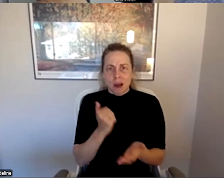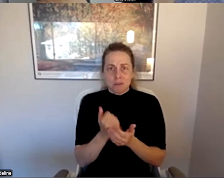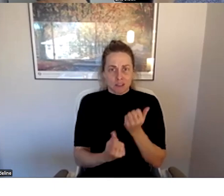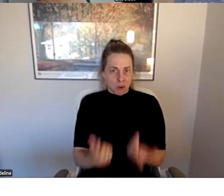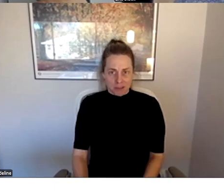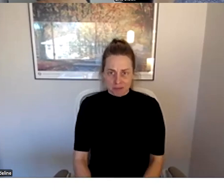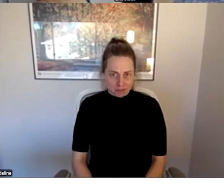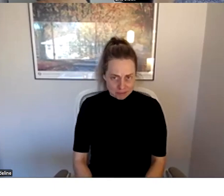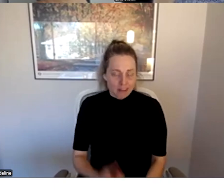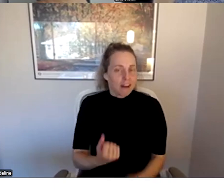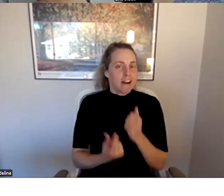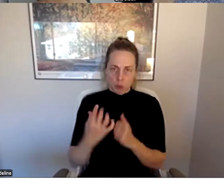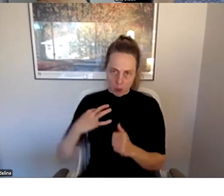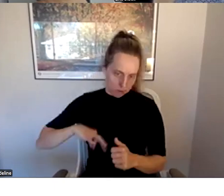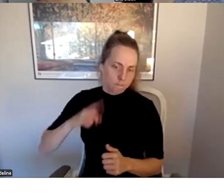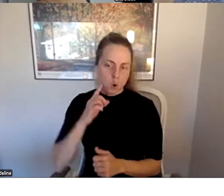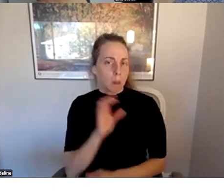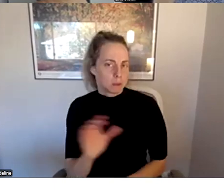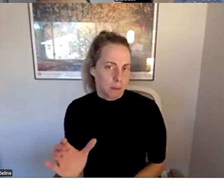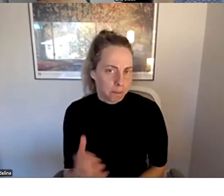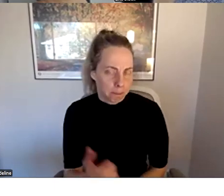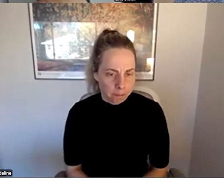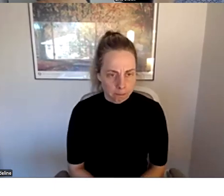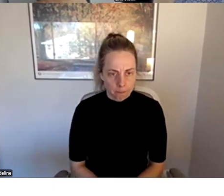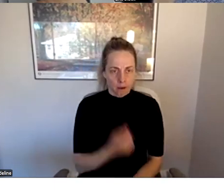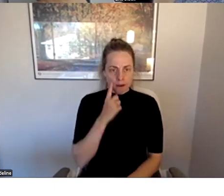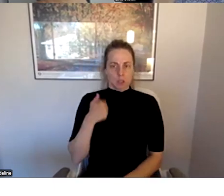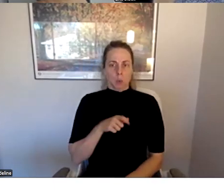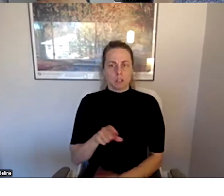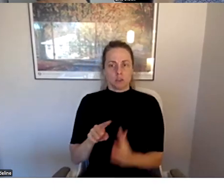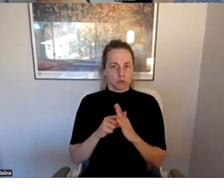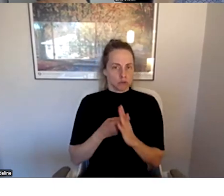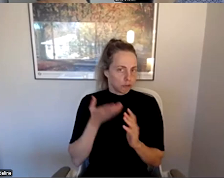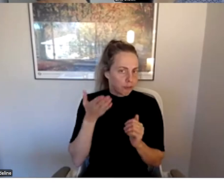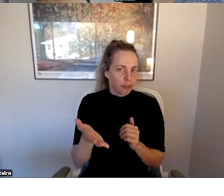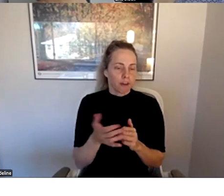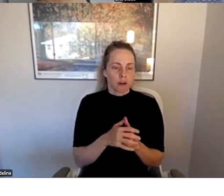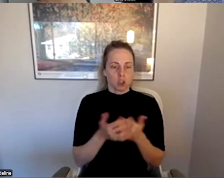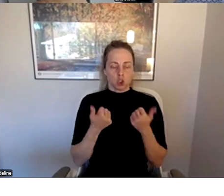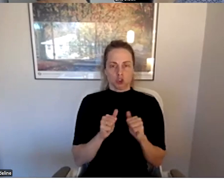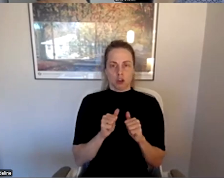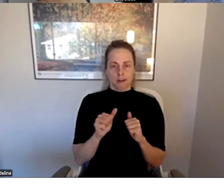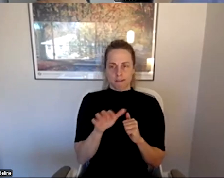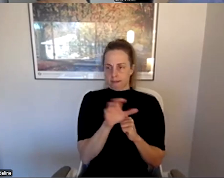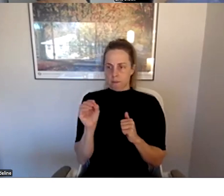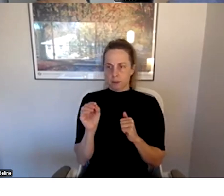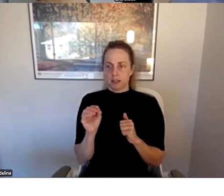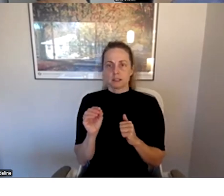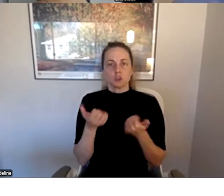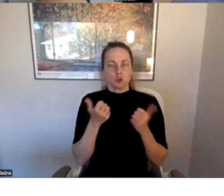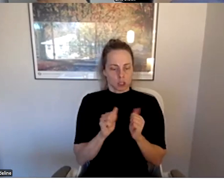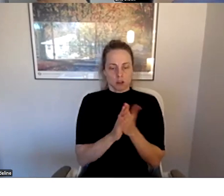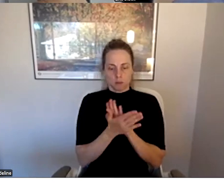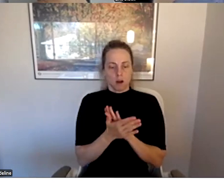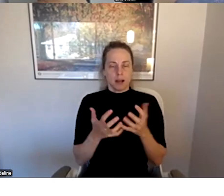Anybody can benefit from it. So I think, you know, we need to start there, is trying as an employer to be as inclusive as possible,